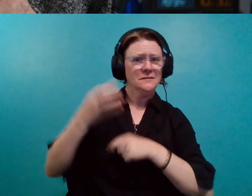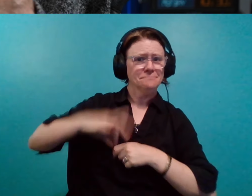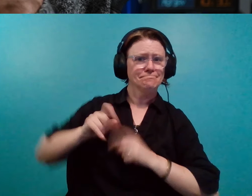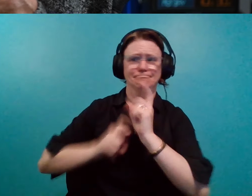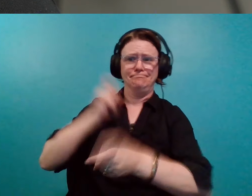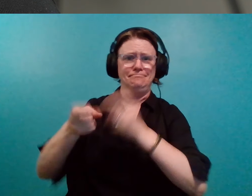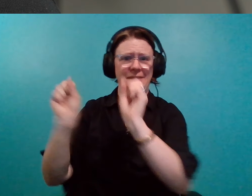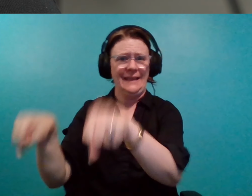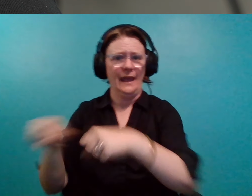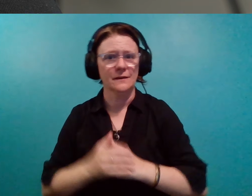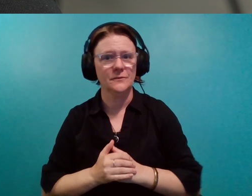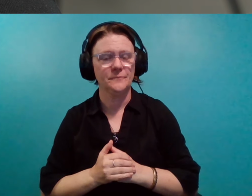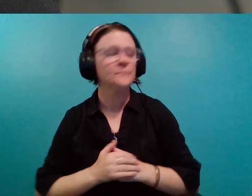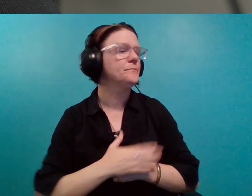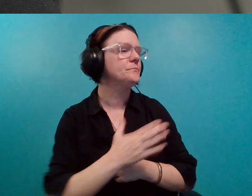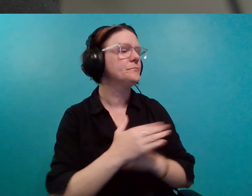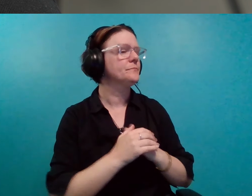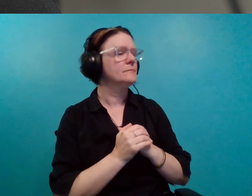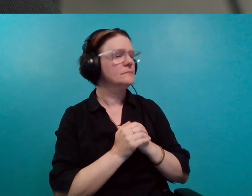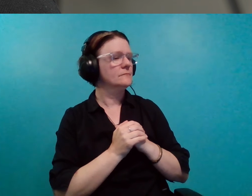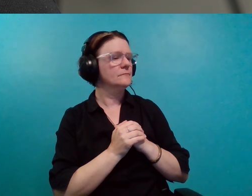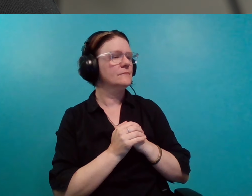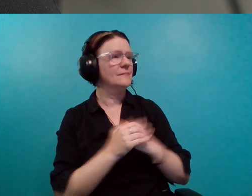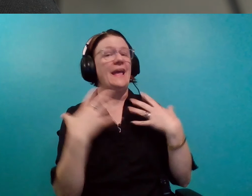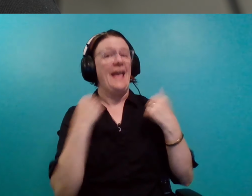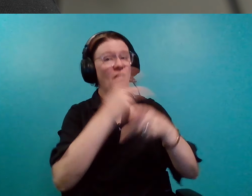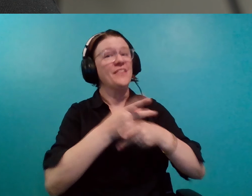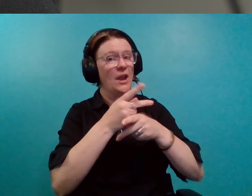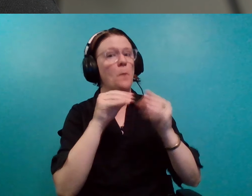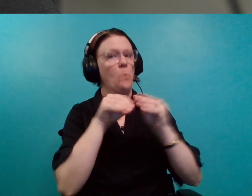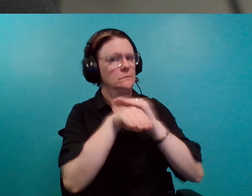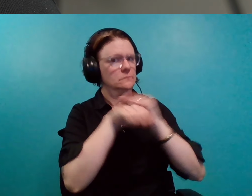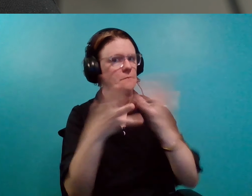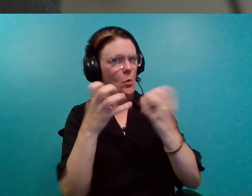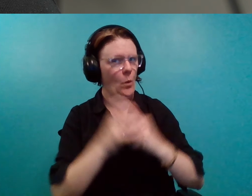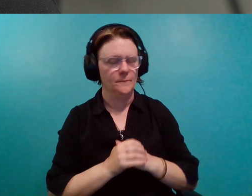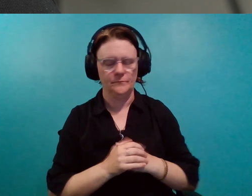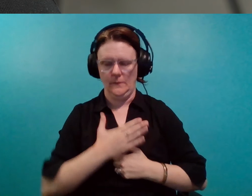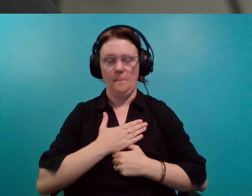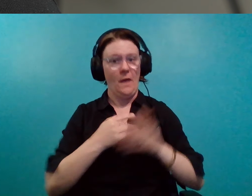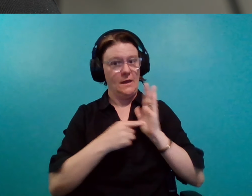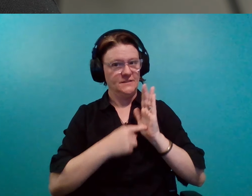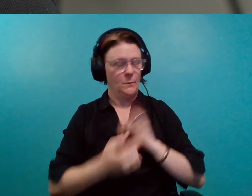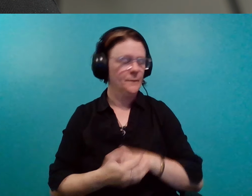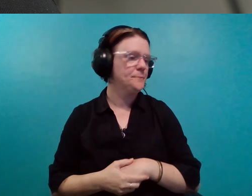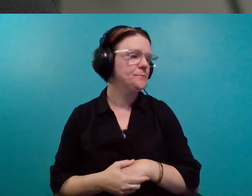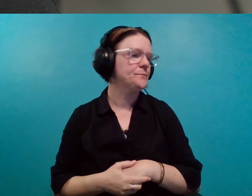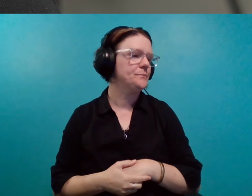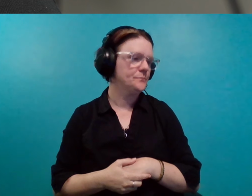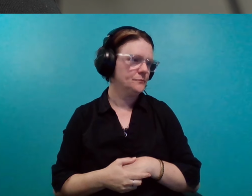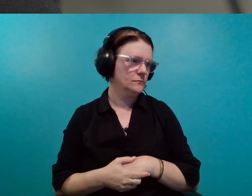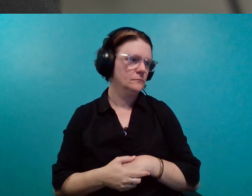contribute. I also want to see more accessibility in the healthcare space, and I'll use a personal example.